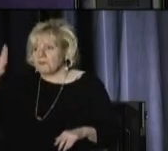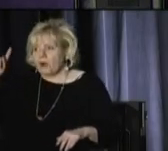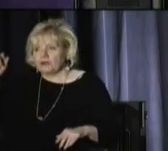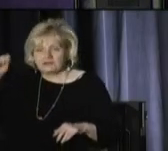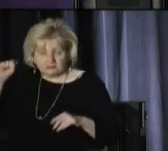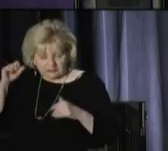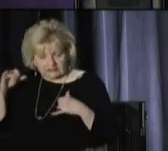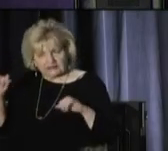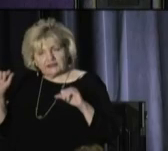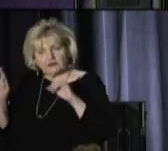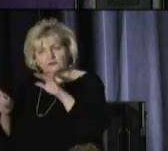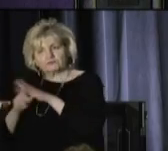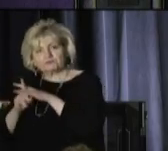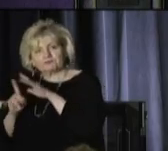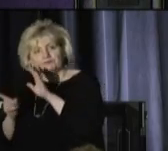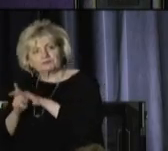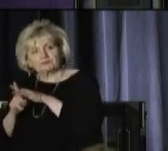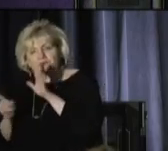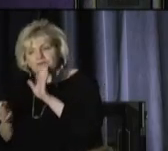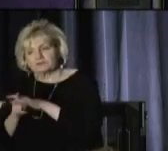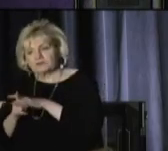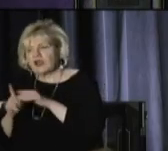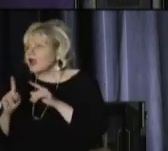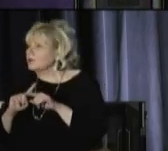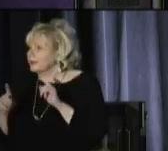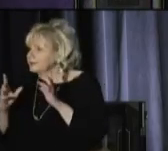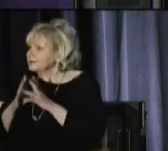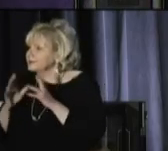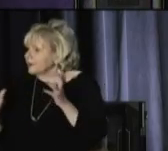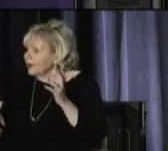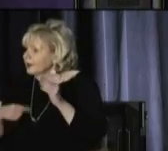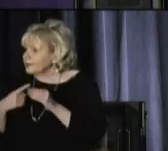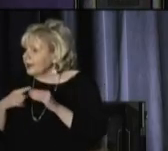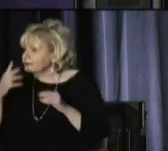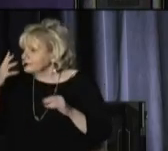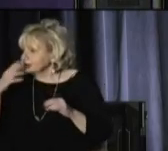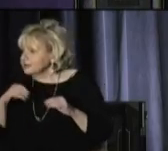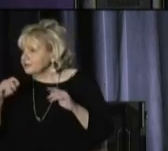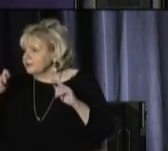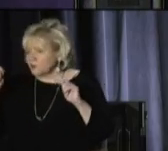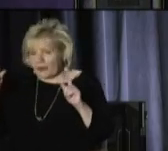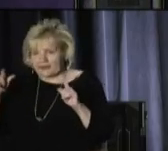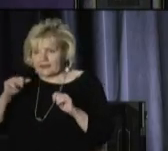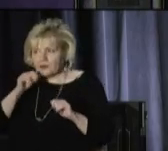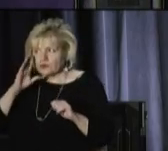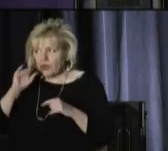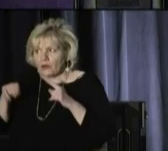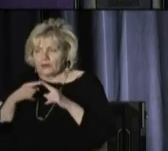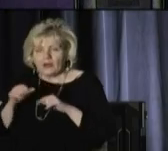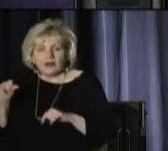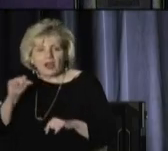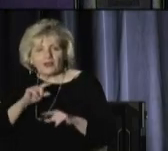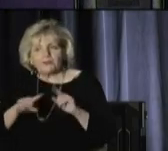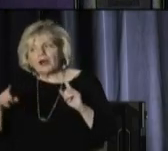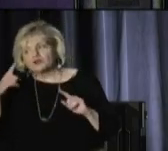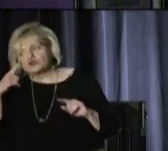on occasion, but a lot of it is around sleeping and waking. Yeah. Mm-hmm. And I don't know if anybody else, but it's, yeah. you know, dreaming in the pandemic,